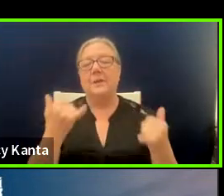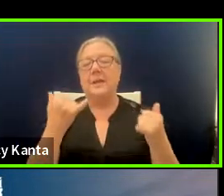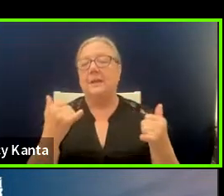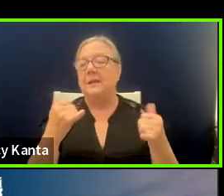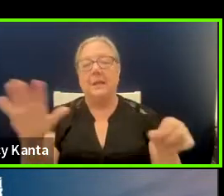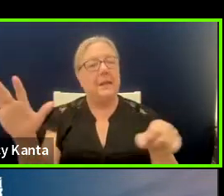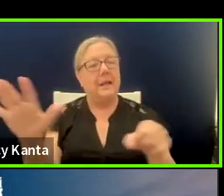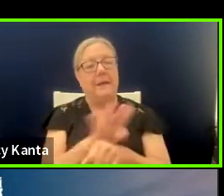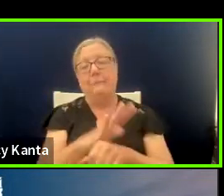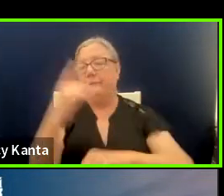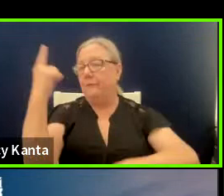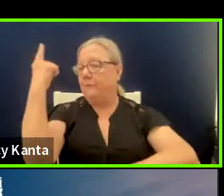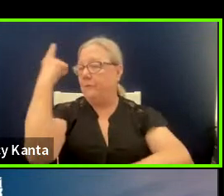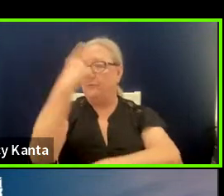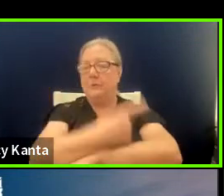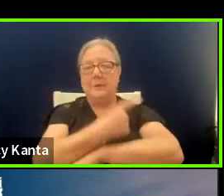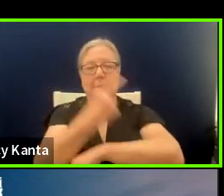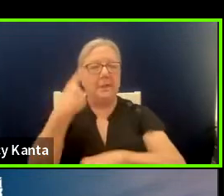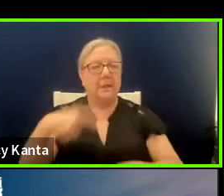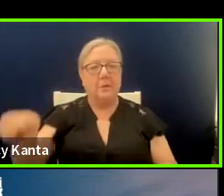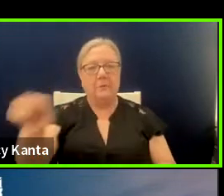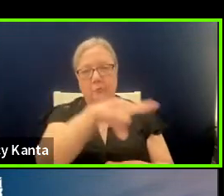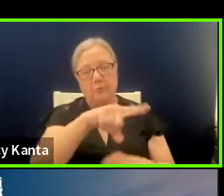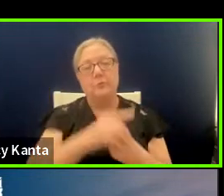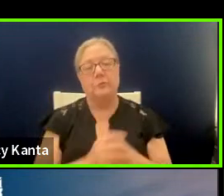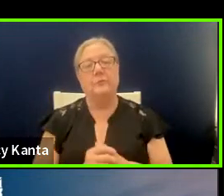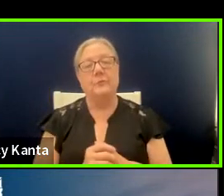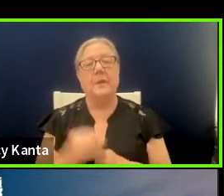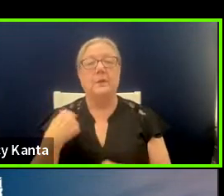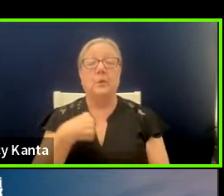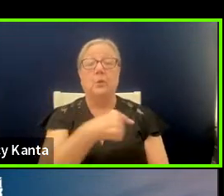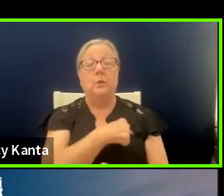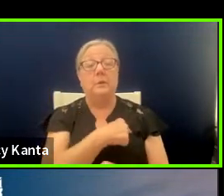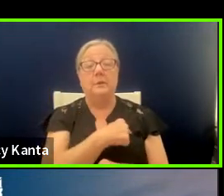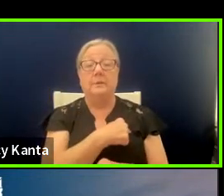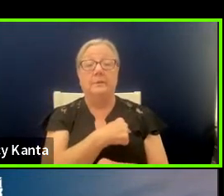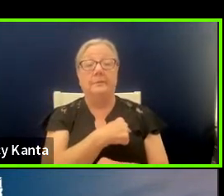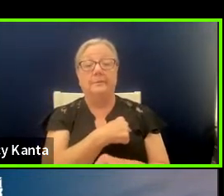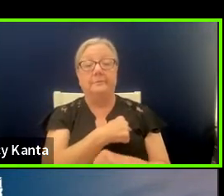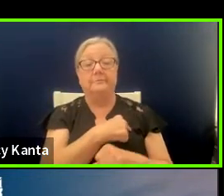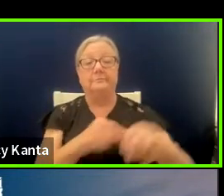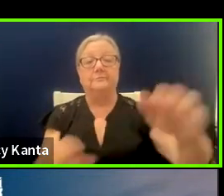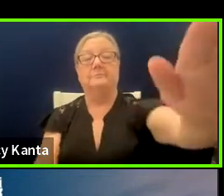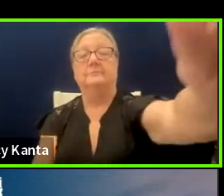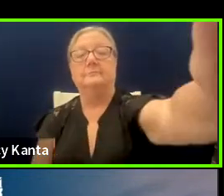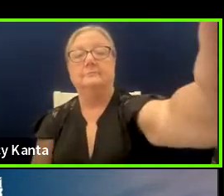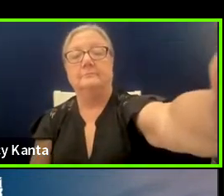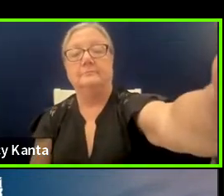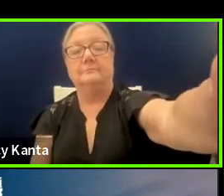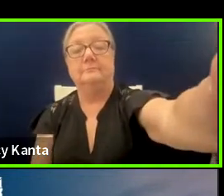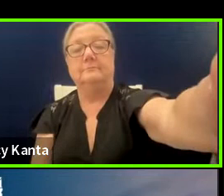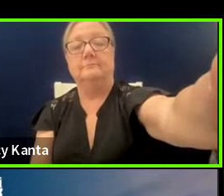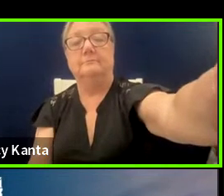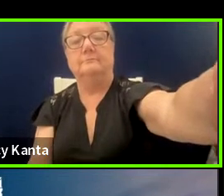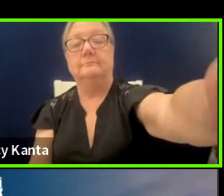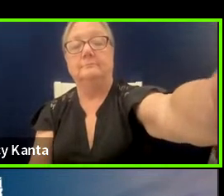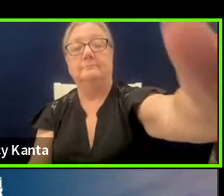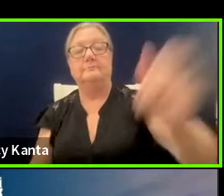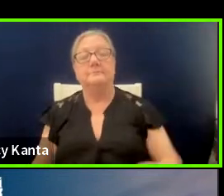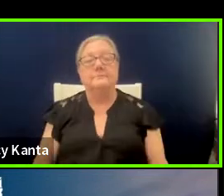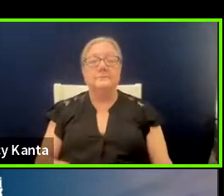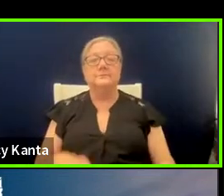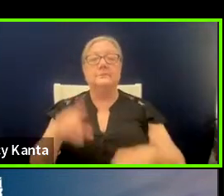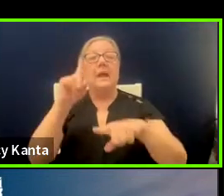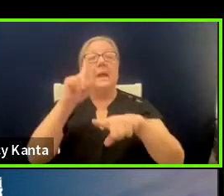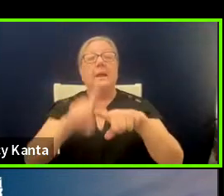packed day, so we don't get to spend too long here. But if everyone could just share